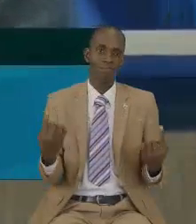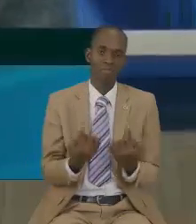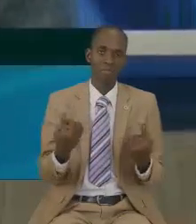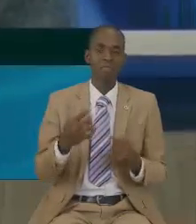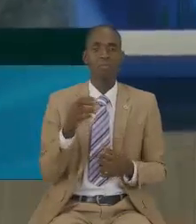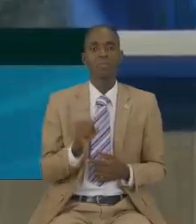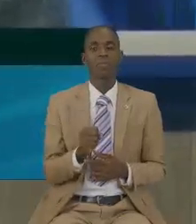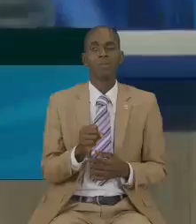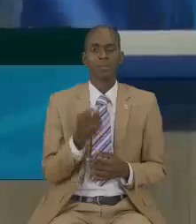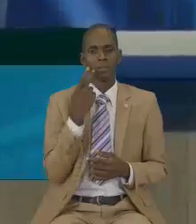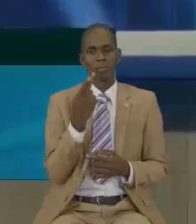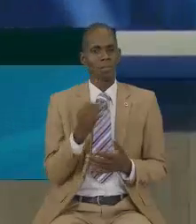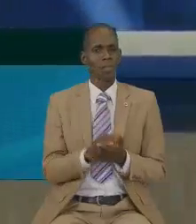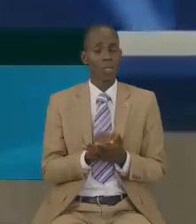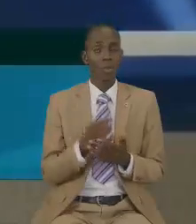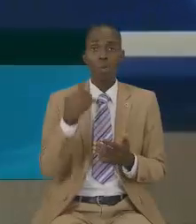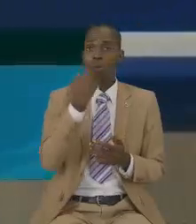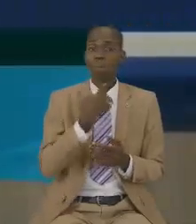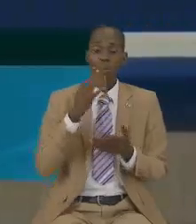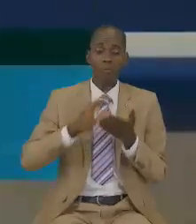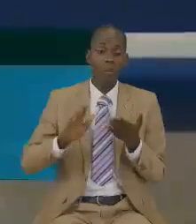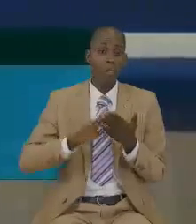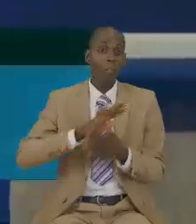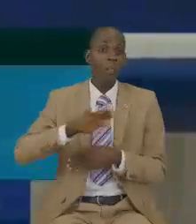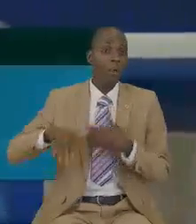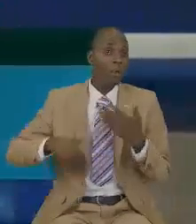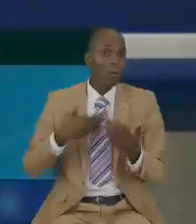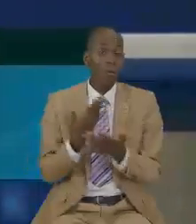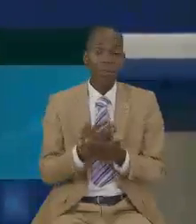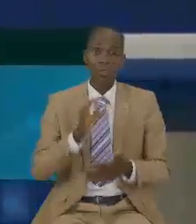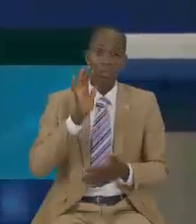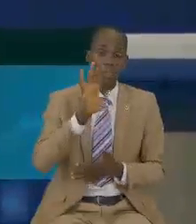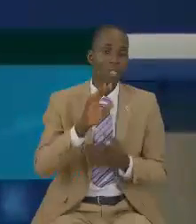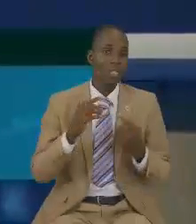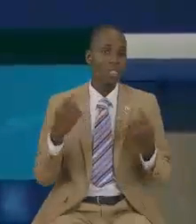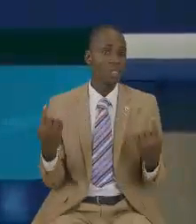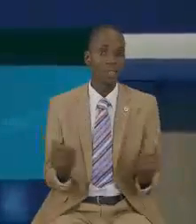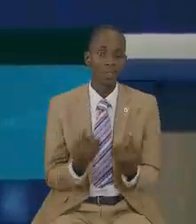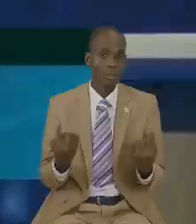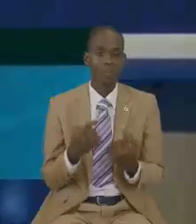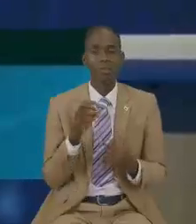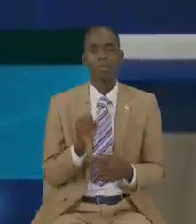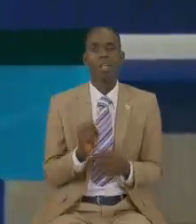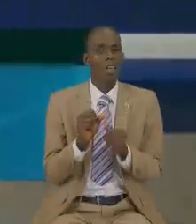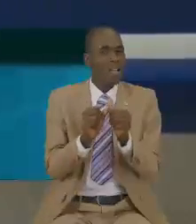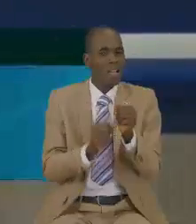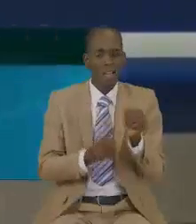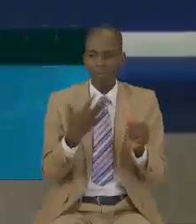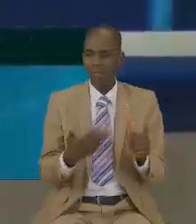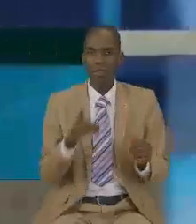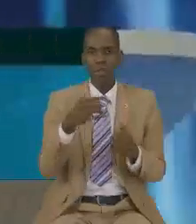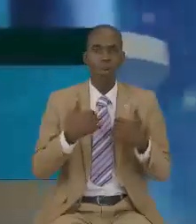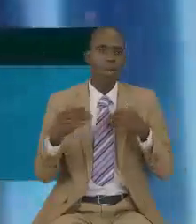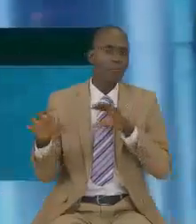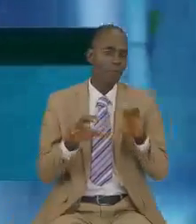iniquities? Look at that. Who forgiveth all thine iniquities? Everything you have done.